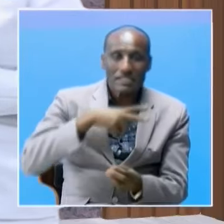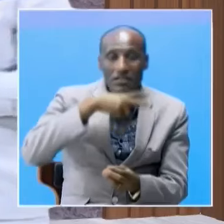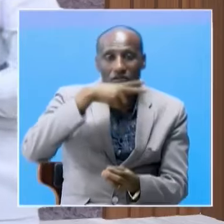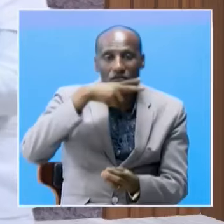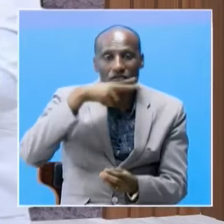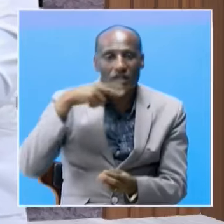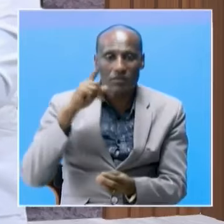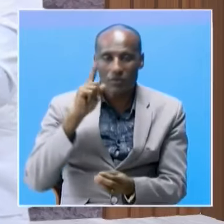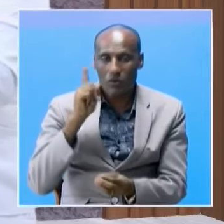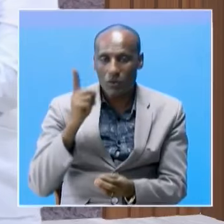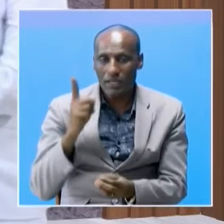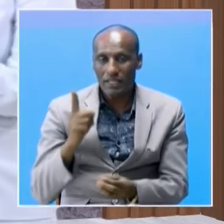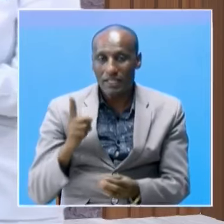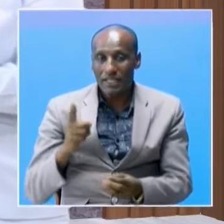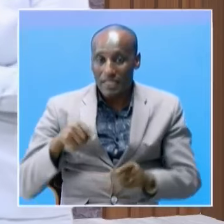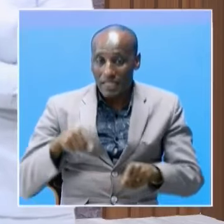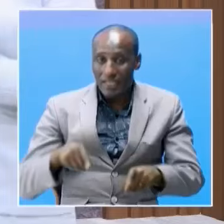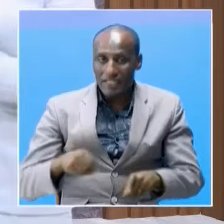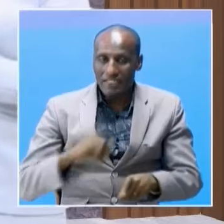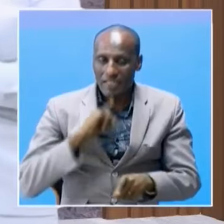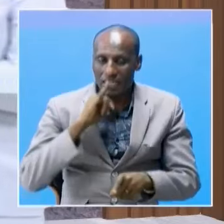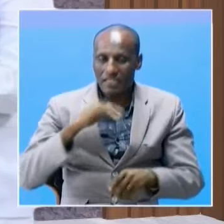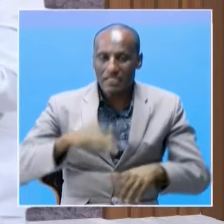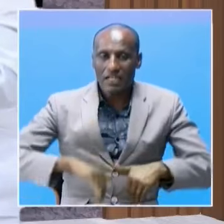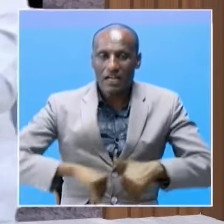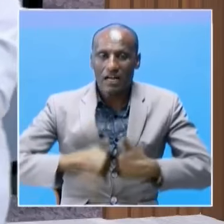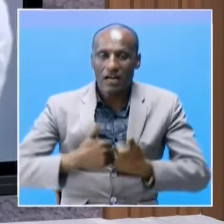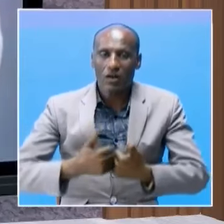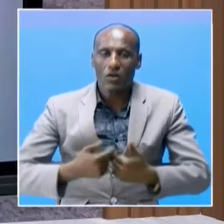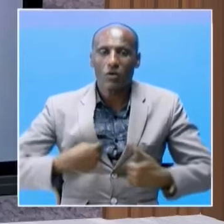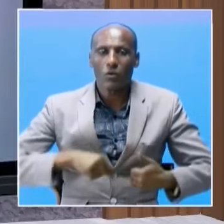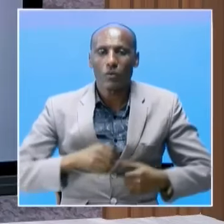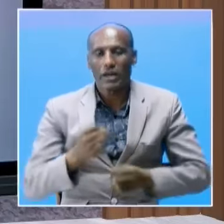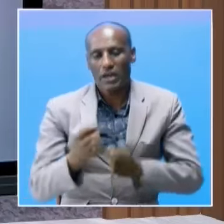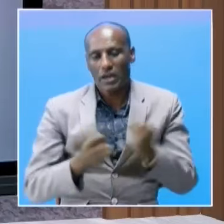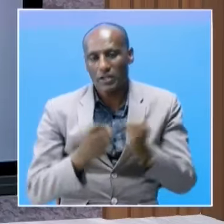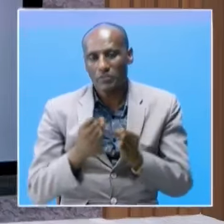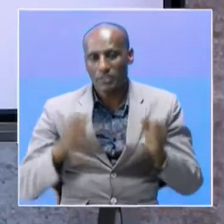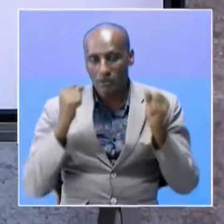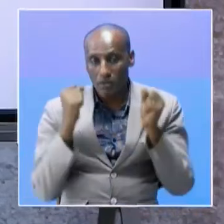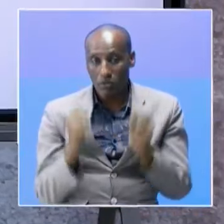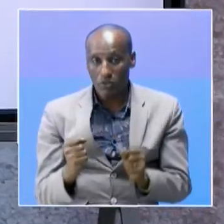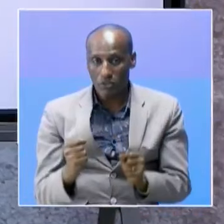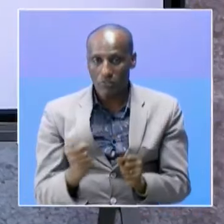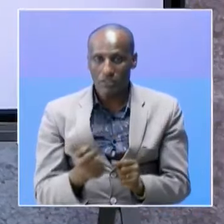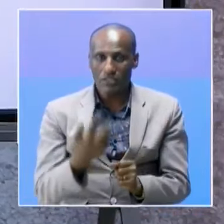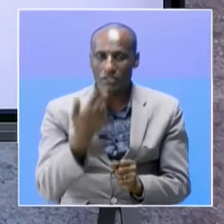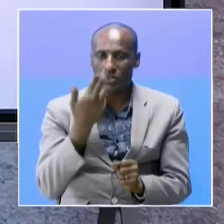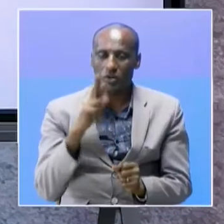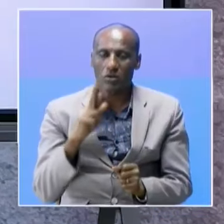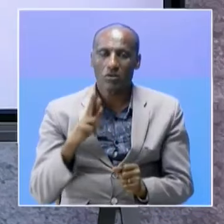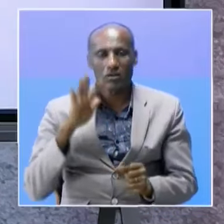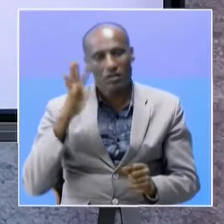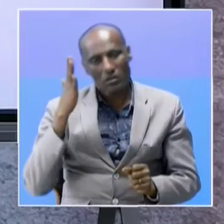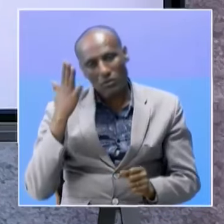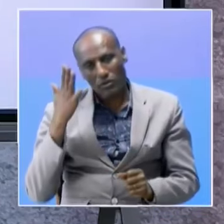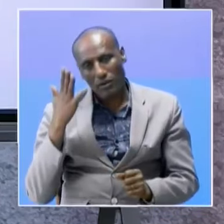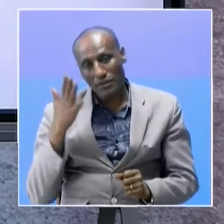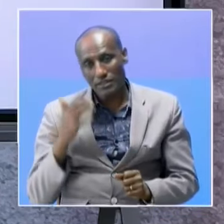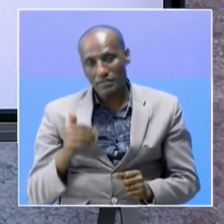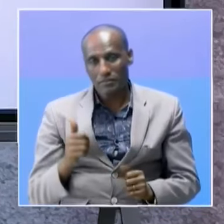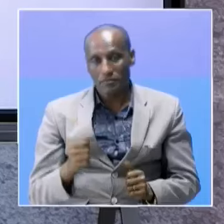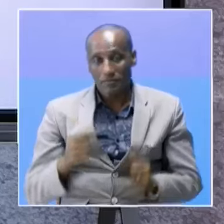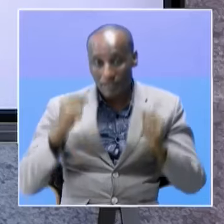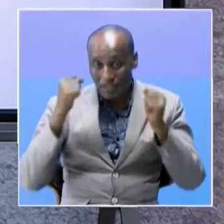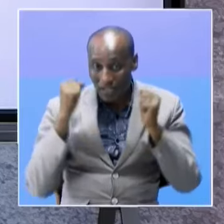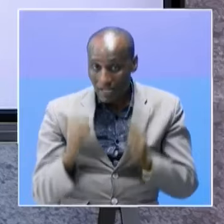This is how we express what? Possibility or probability. Can you make some sentences that